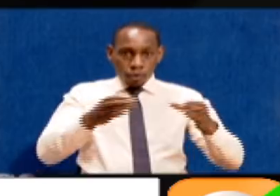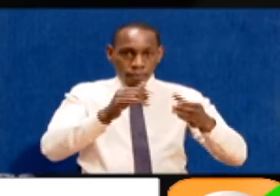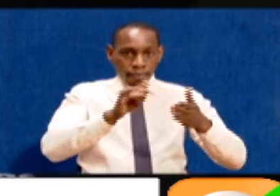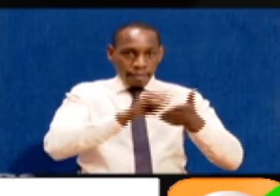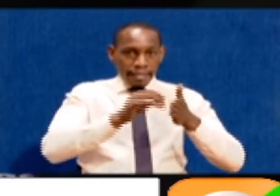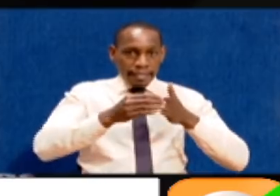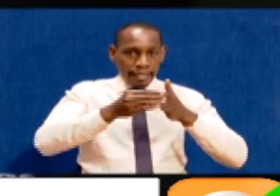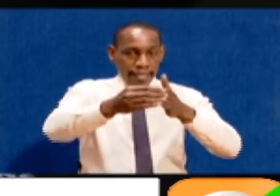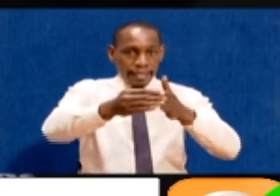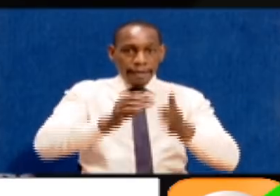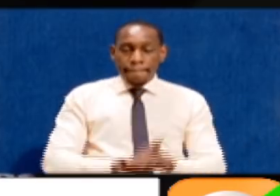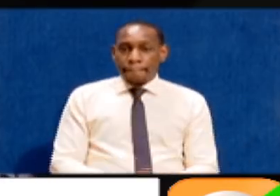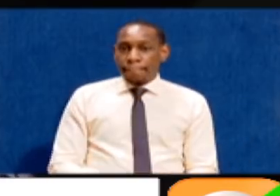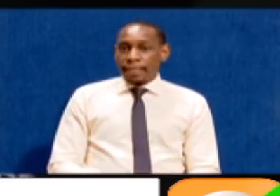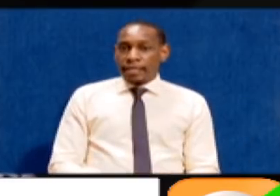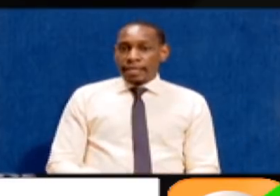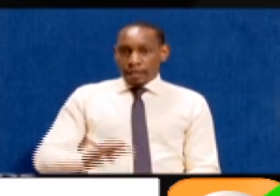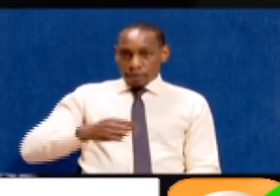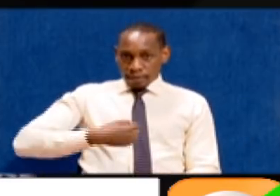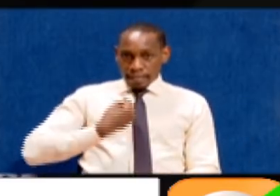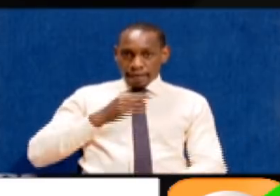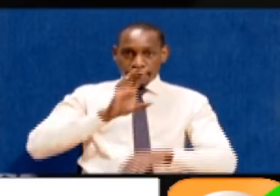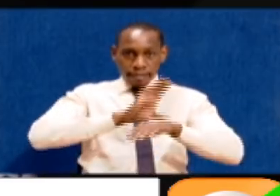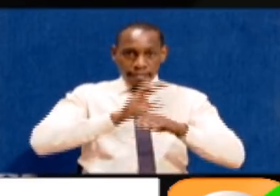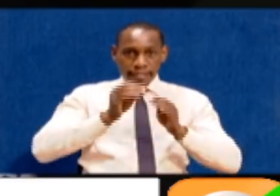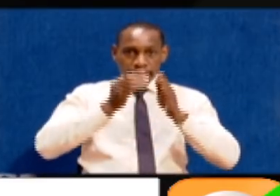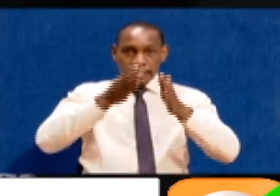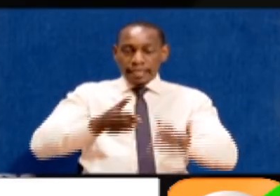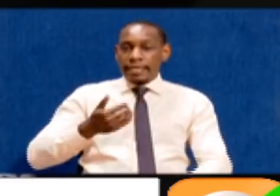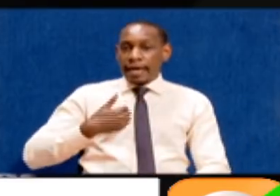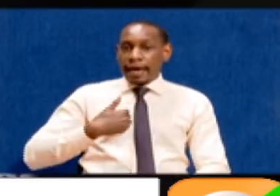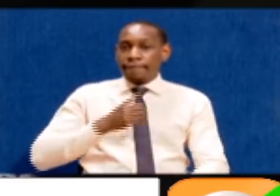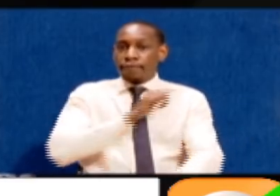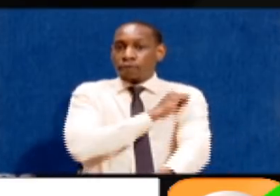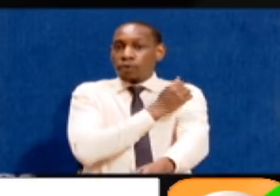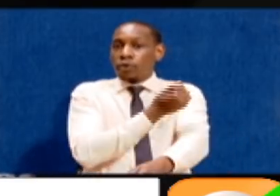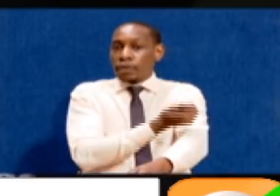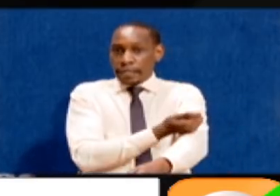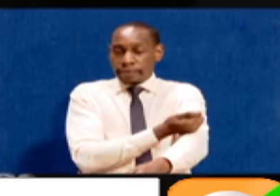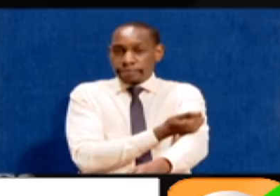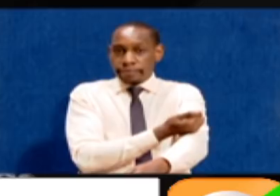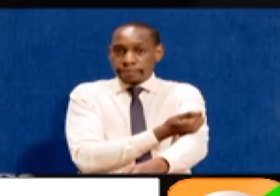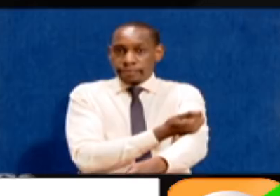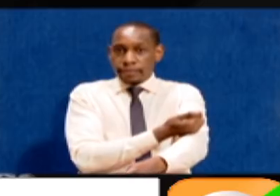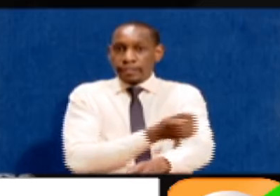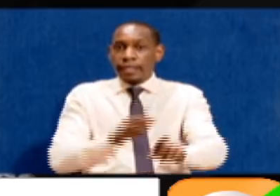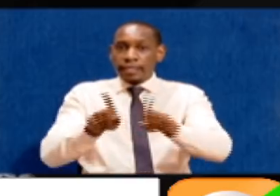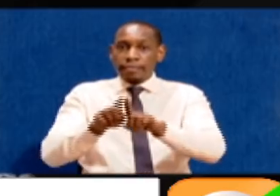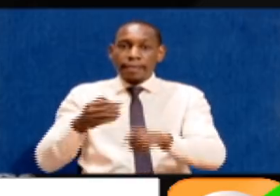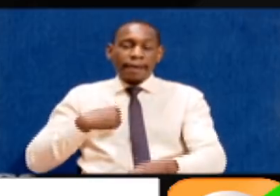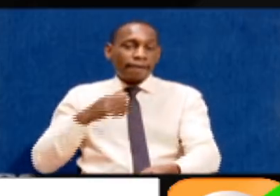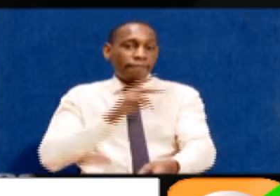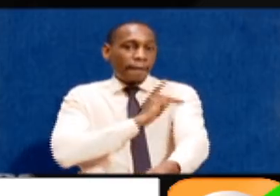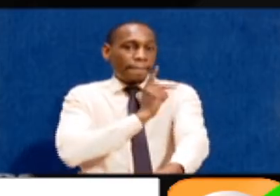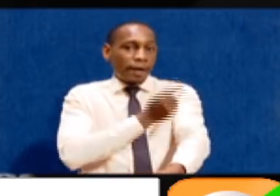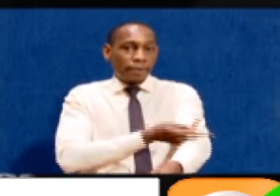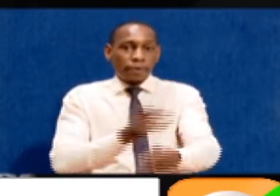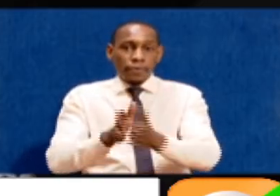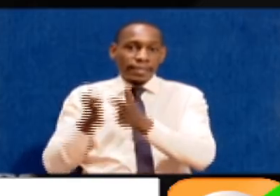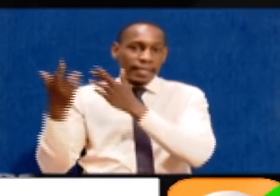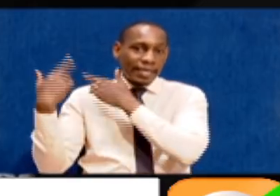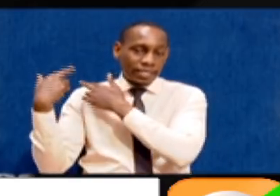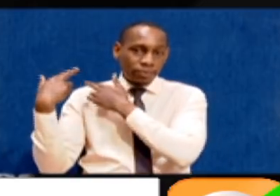leading. And so as a church leader, you have the authority and the power and